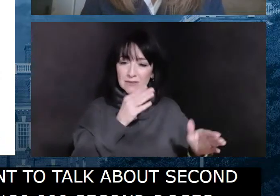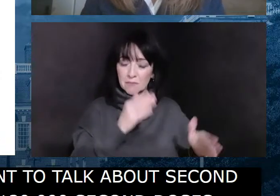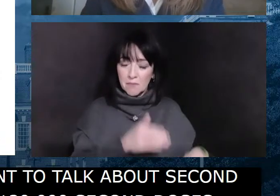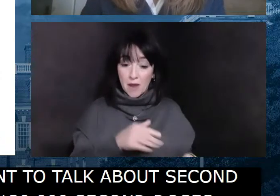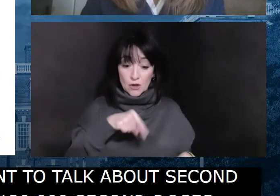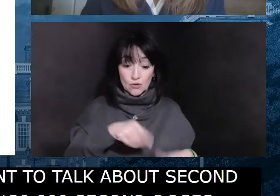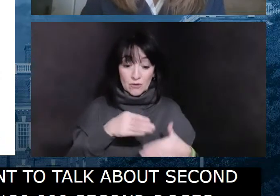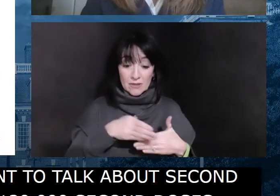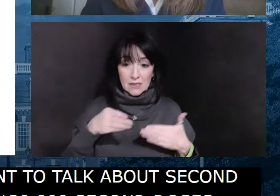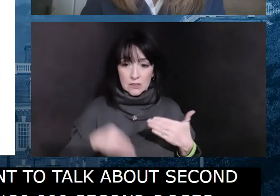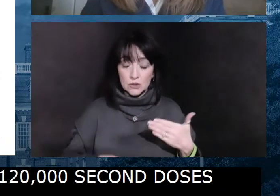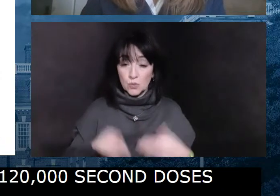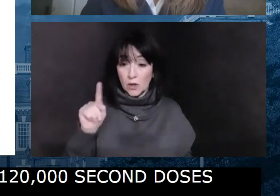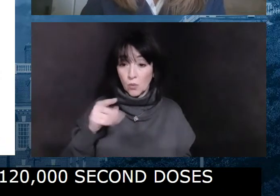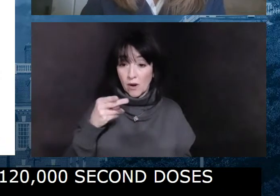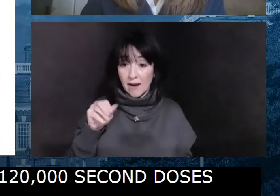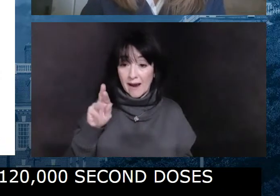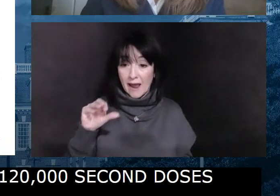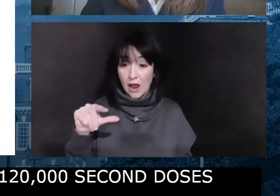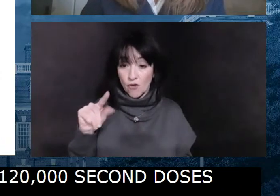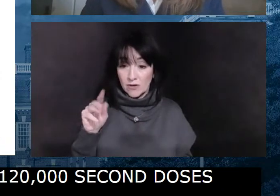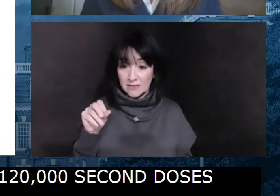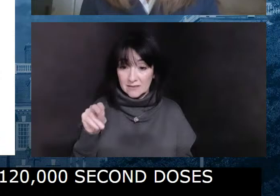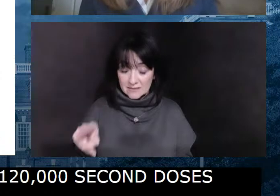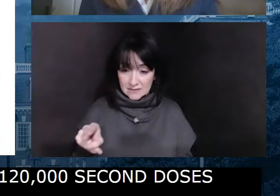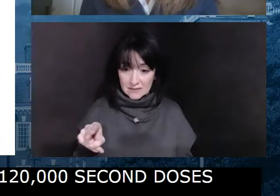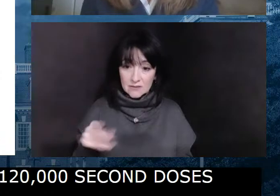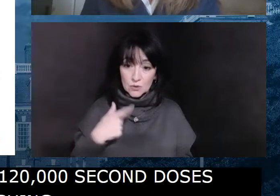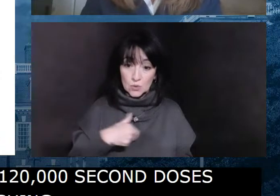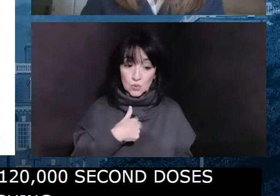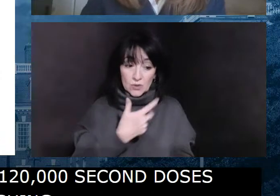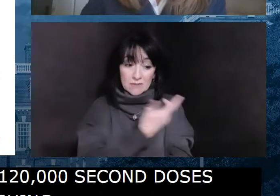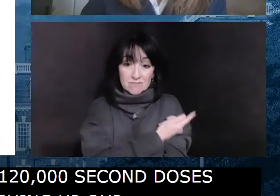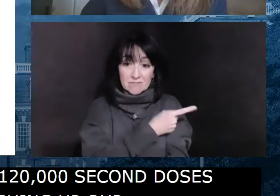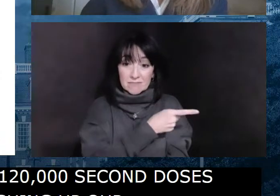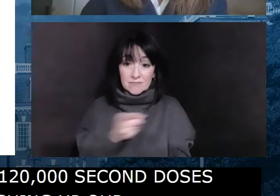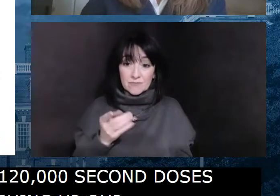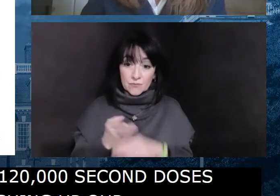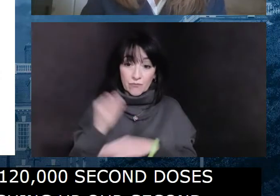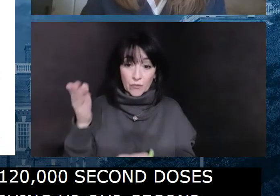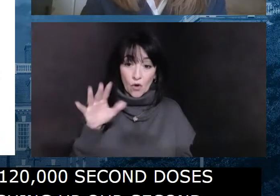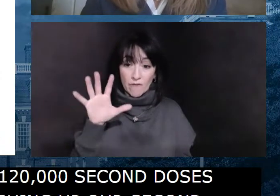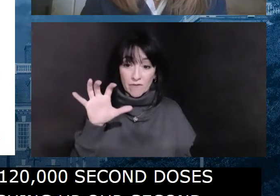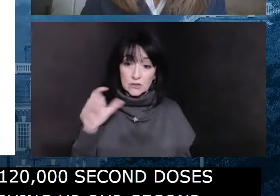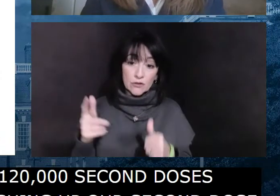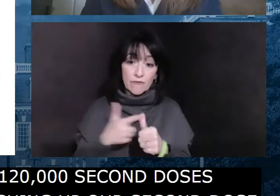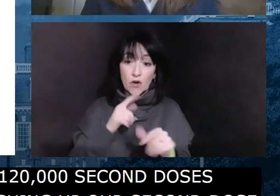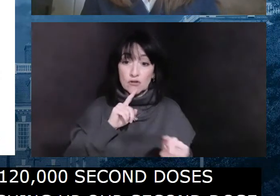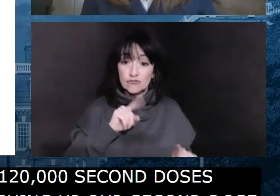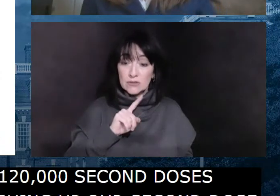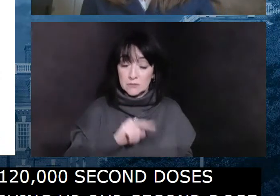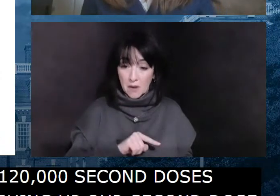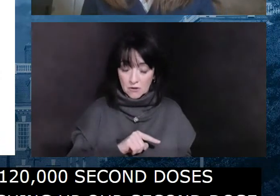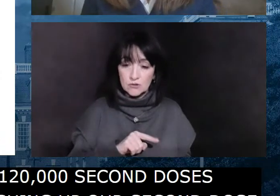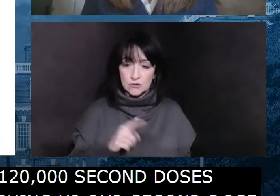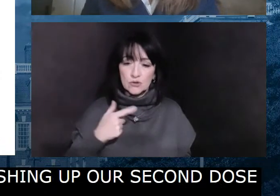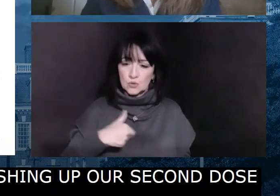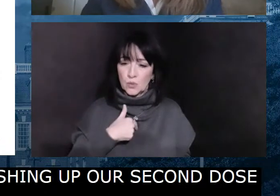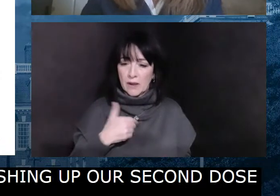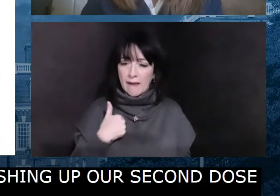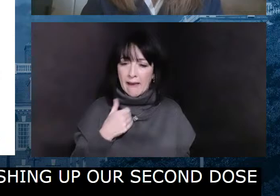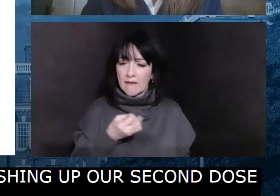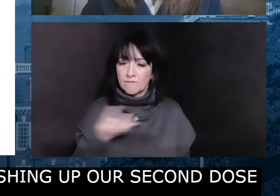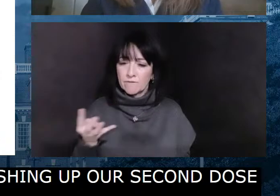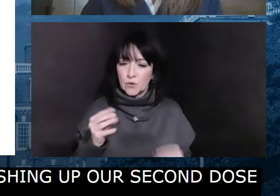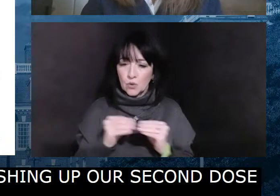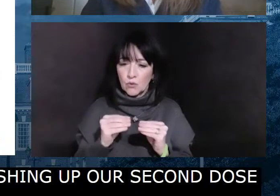in Harrington, we vaccinated over 500 first responders, and we just have a couple more of those